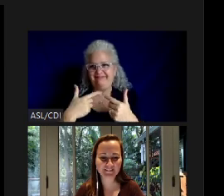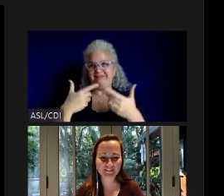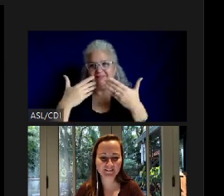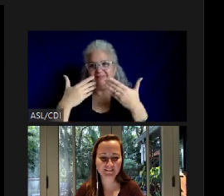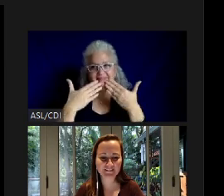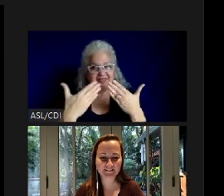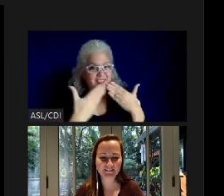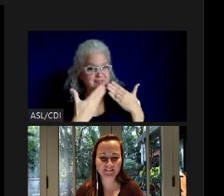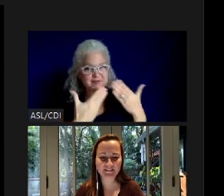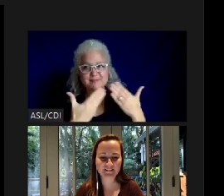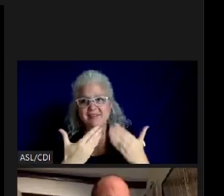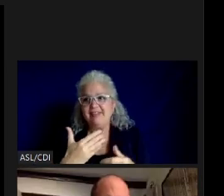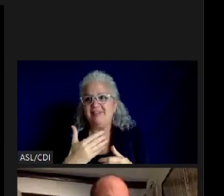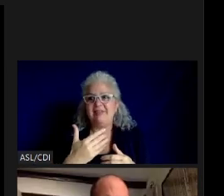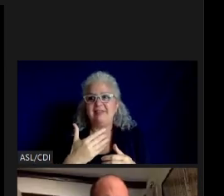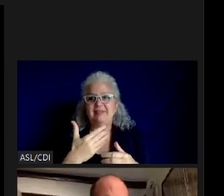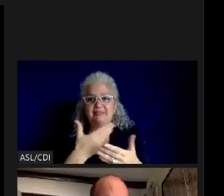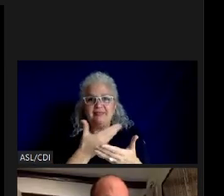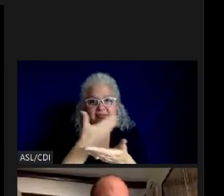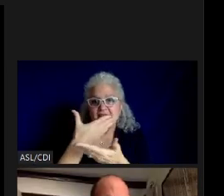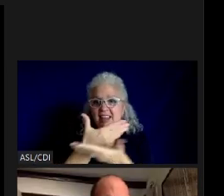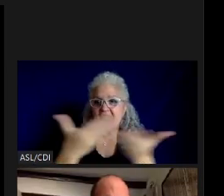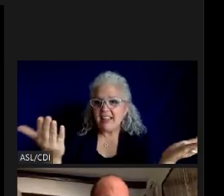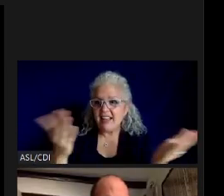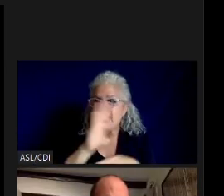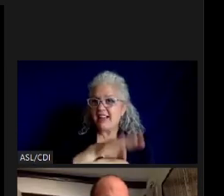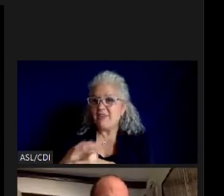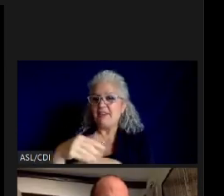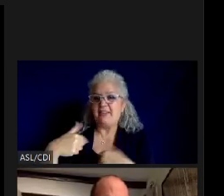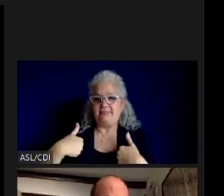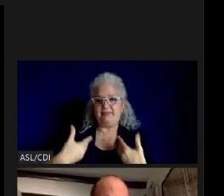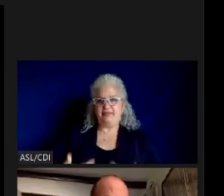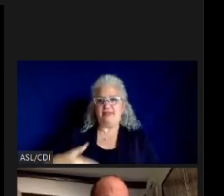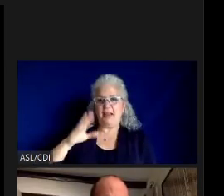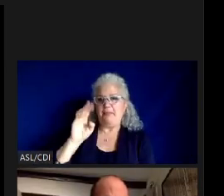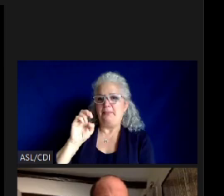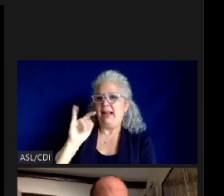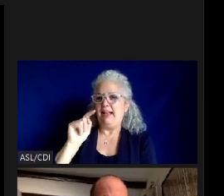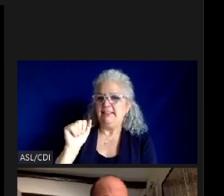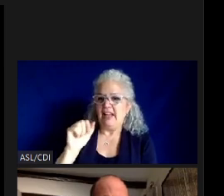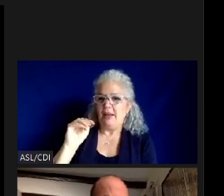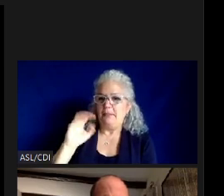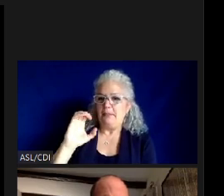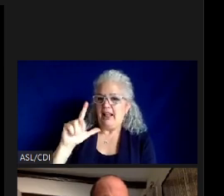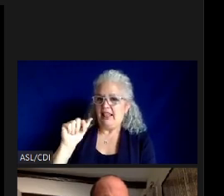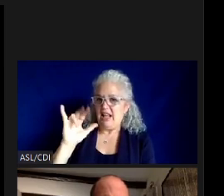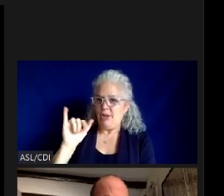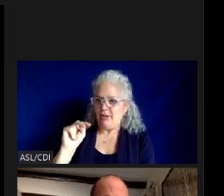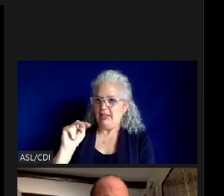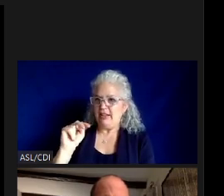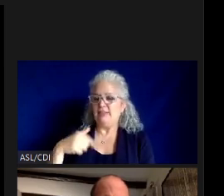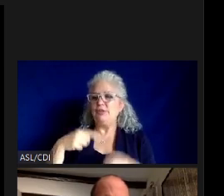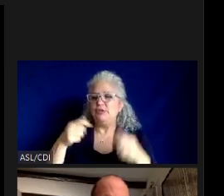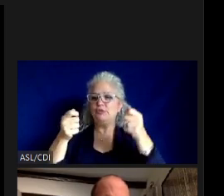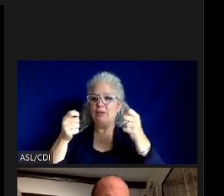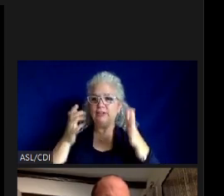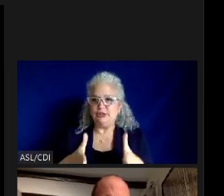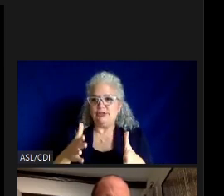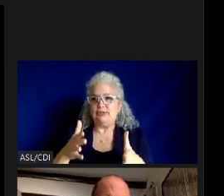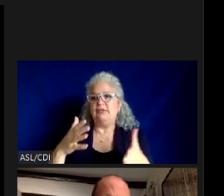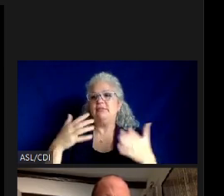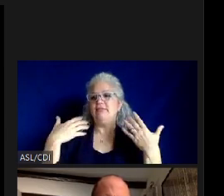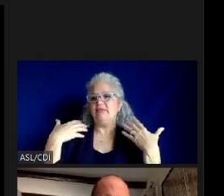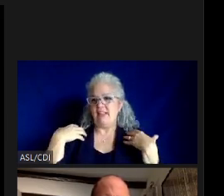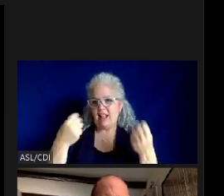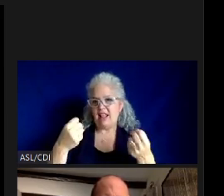Good afternoon, everyone. I'm Benita McLaren, the Director of Health and Human Services for the County of Marin. And I just want to start off with a few